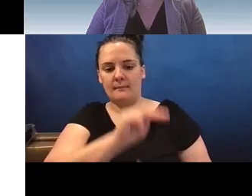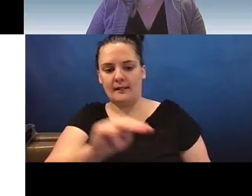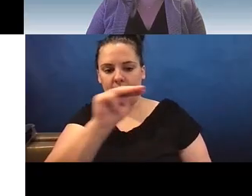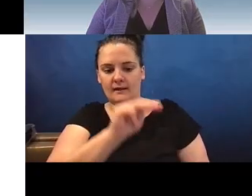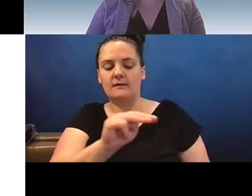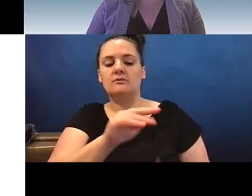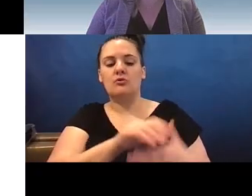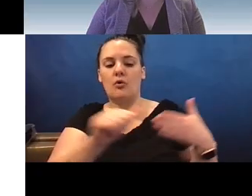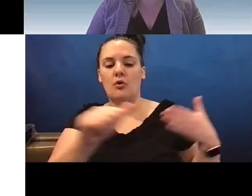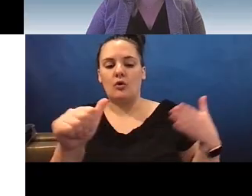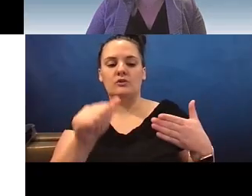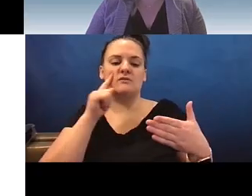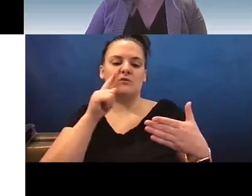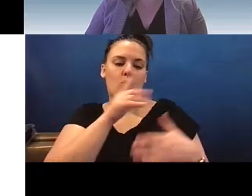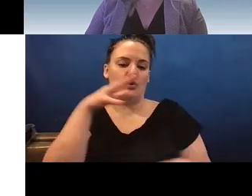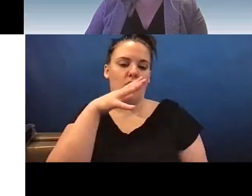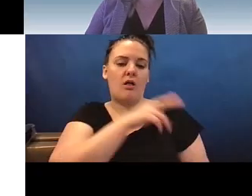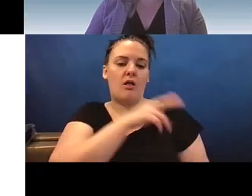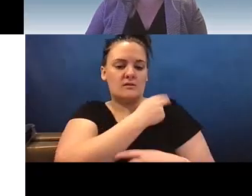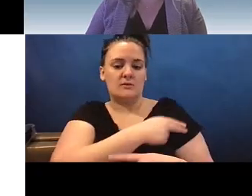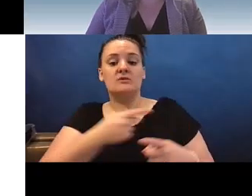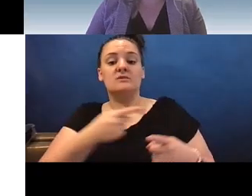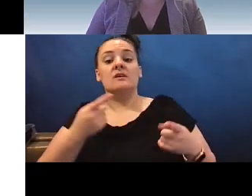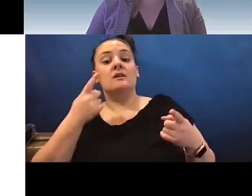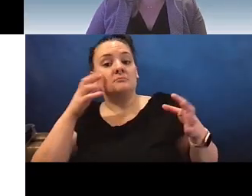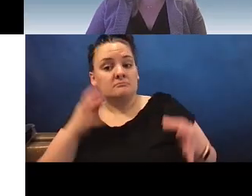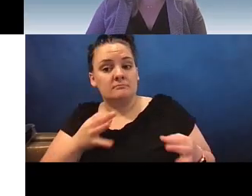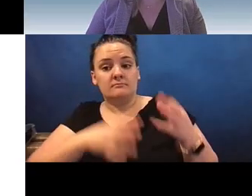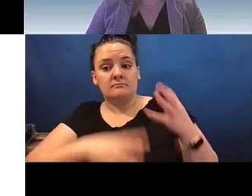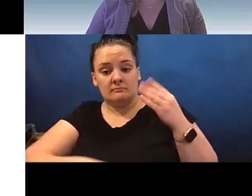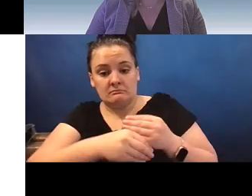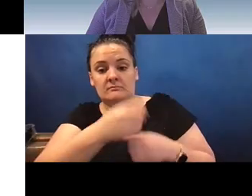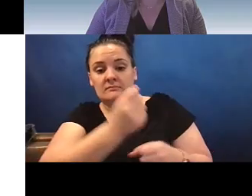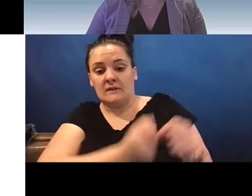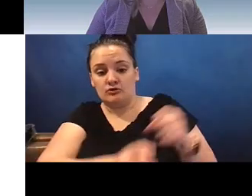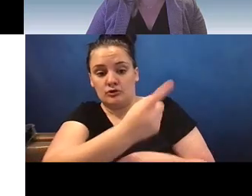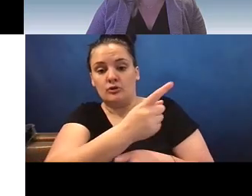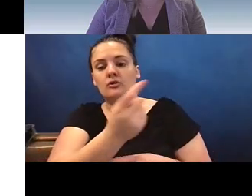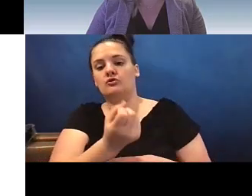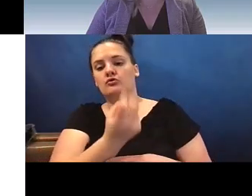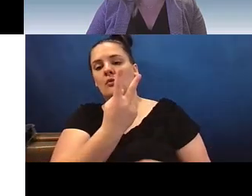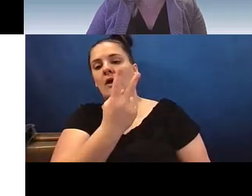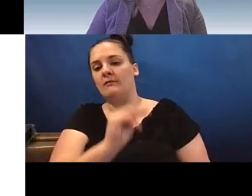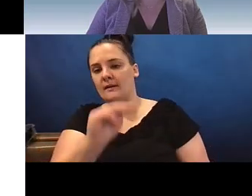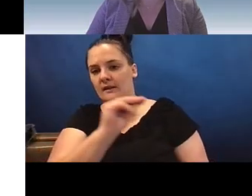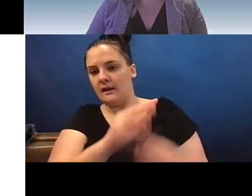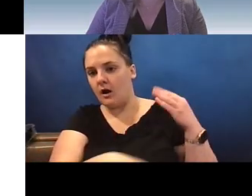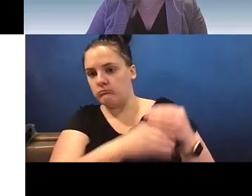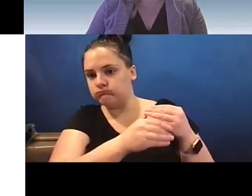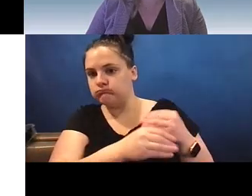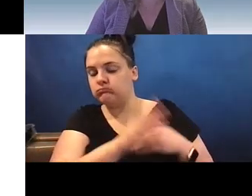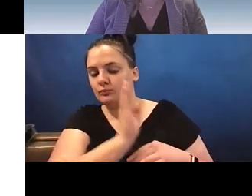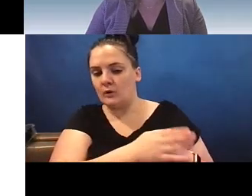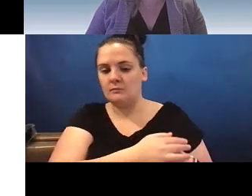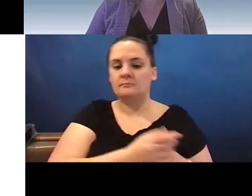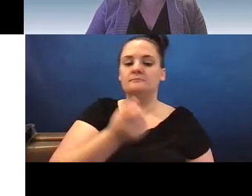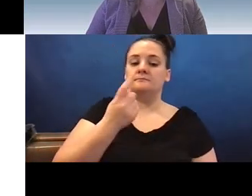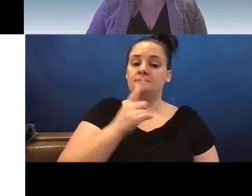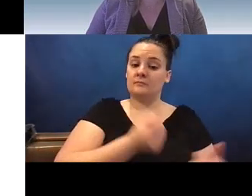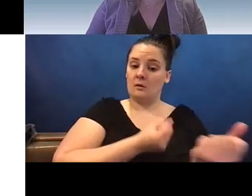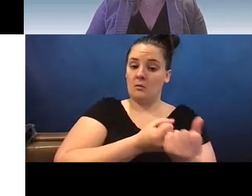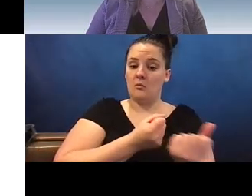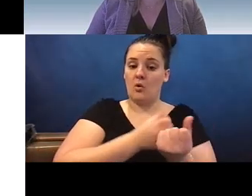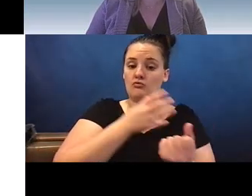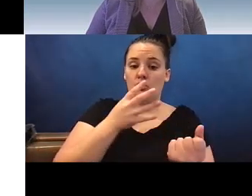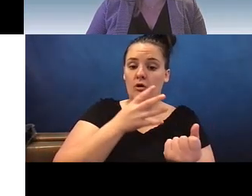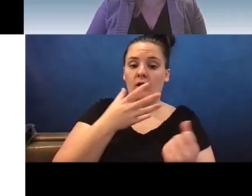additional $12 million. This is to help support rural and critical access hospitals in Colorado. The Rural